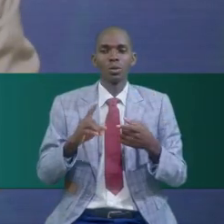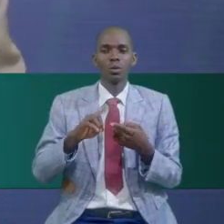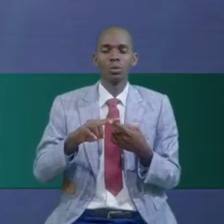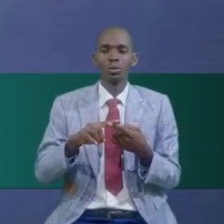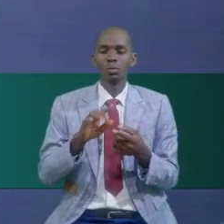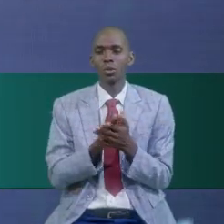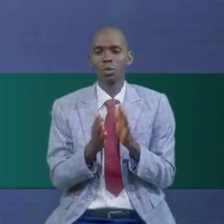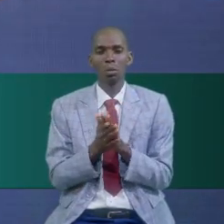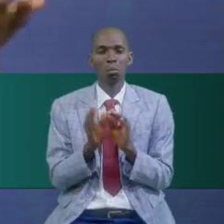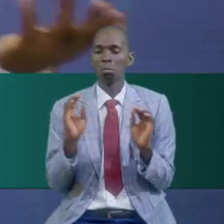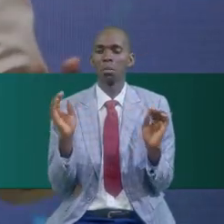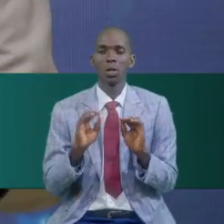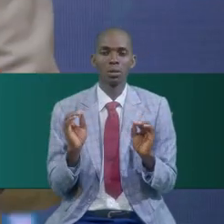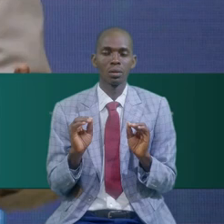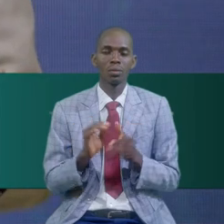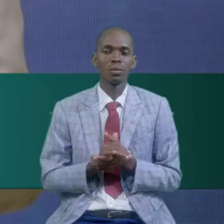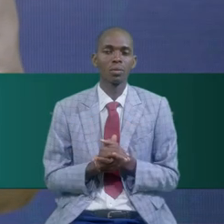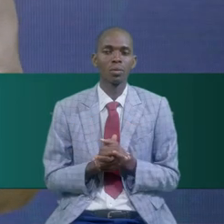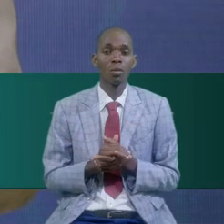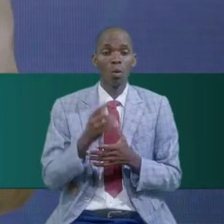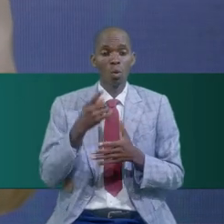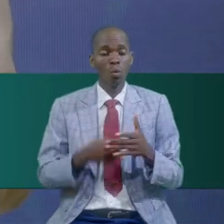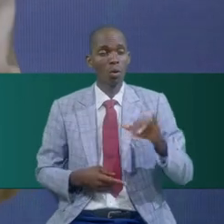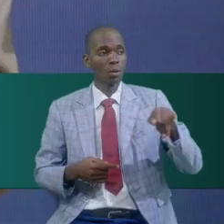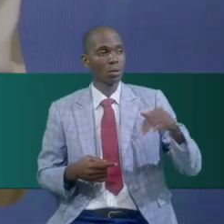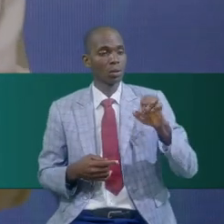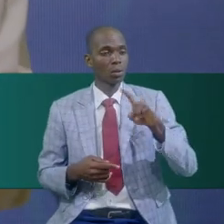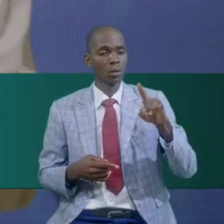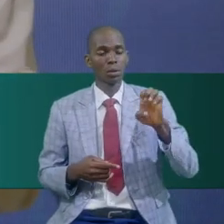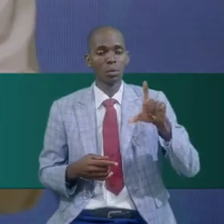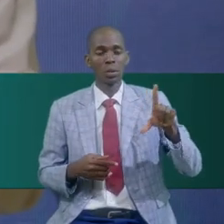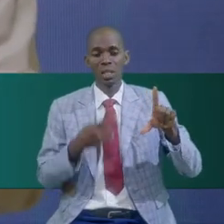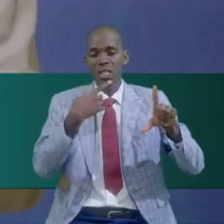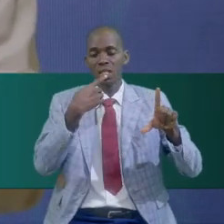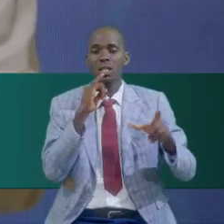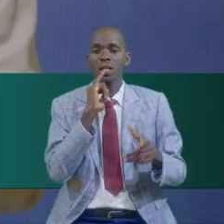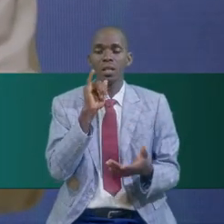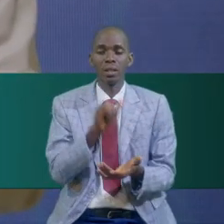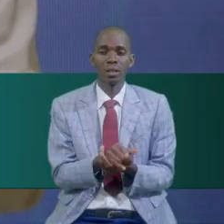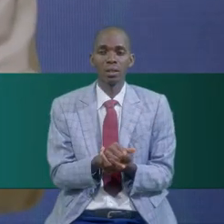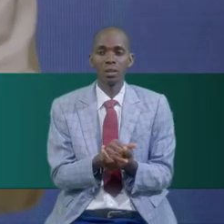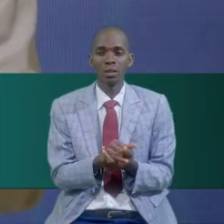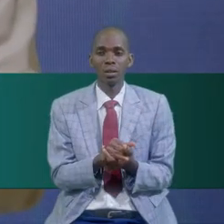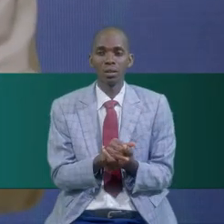actually. What Jezebel said is that whoever you